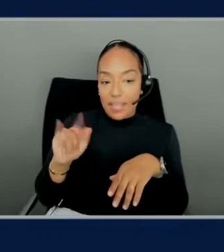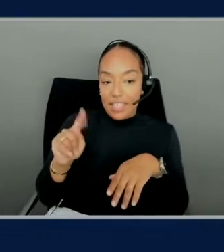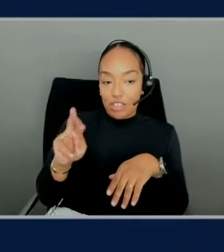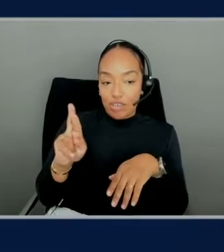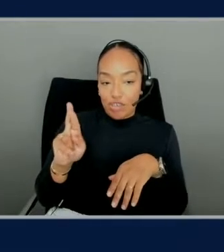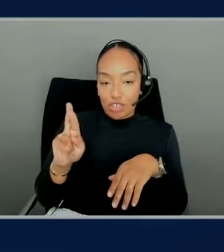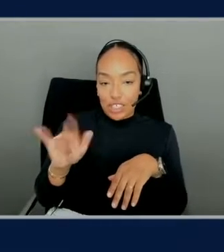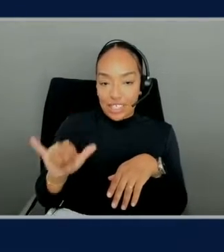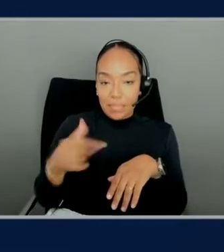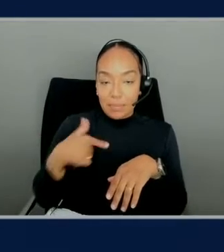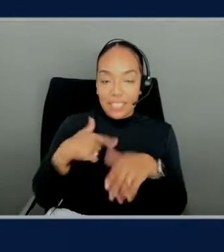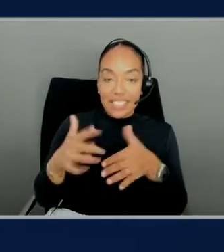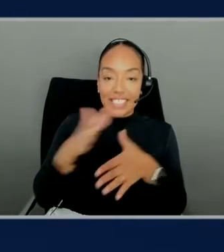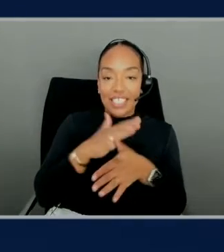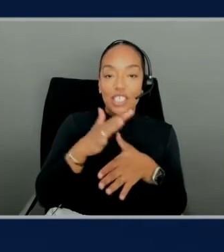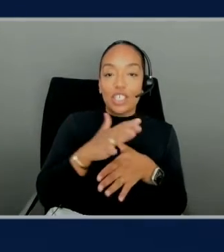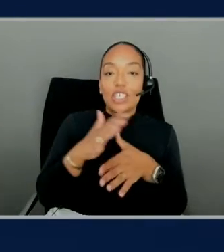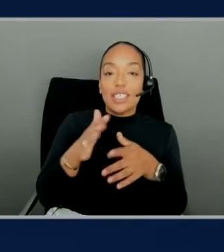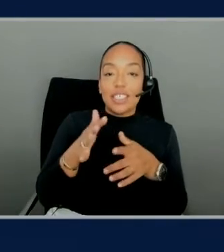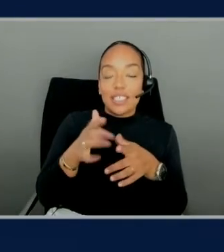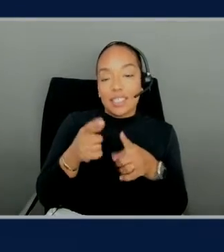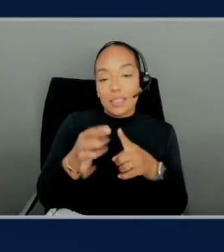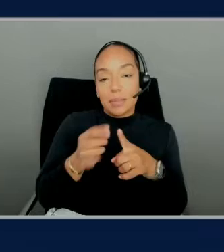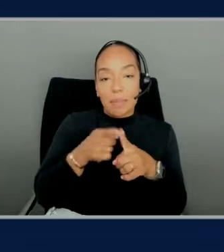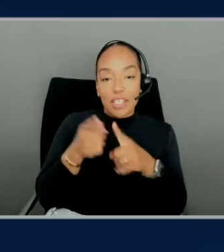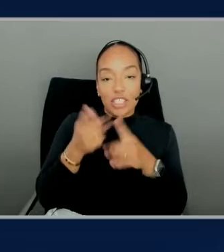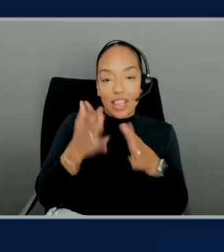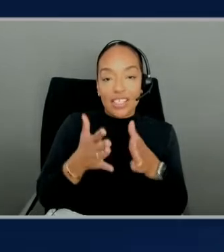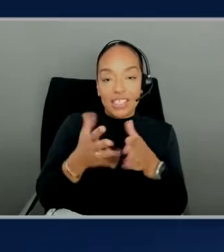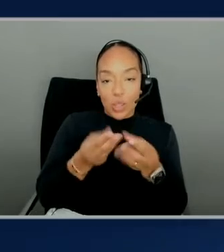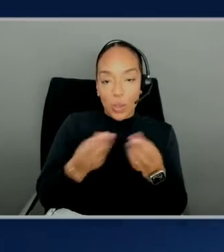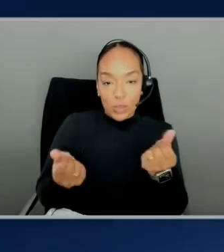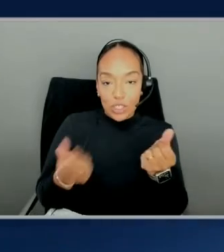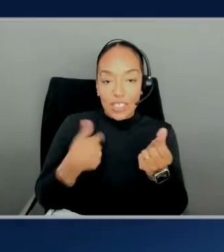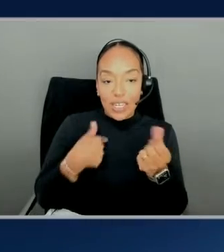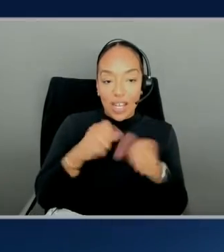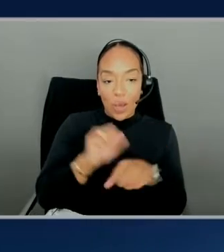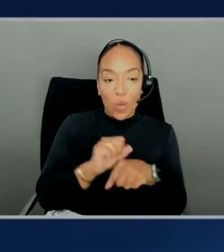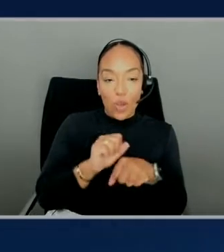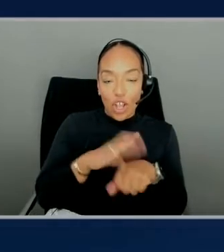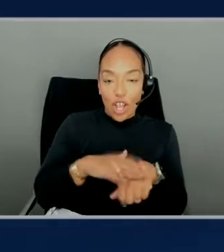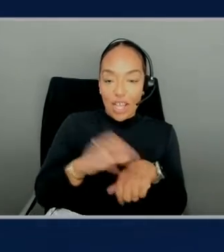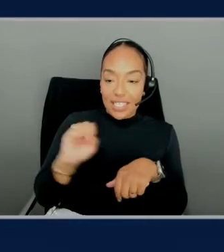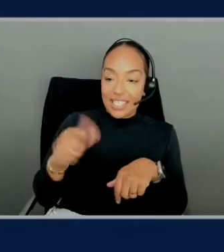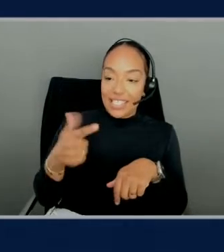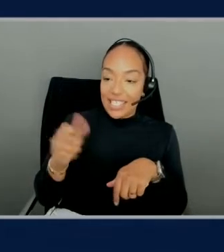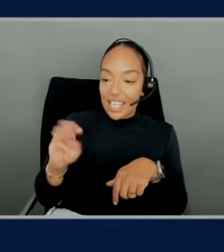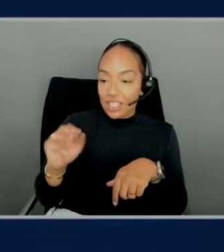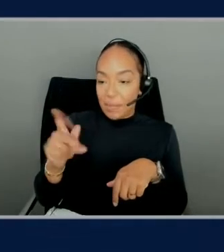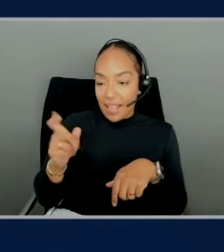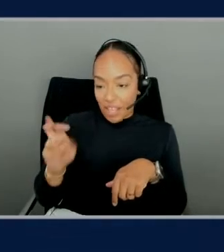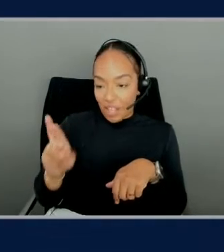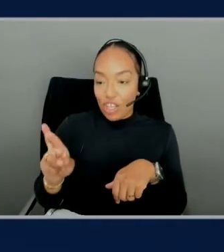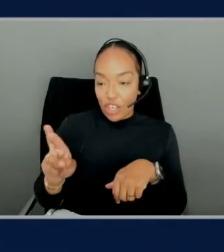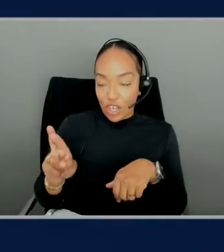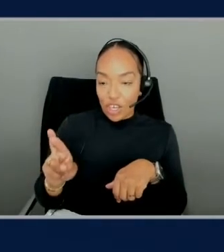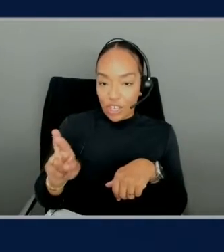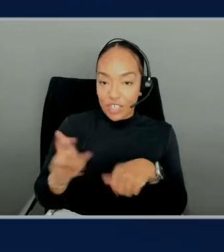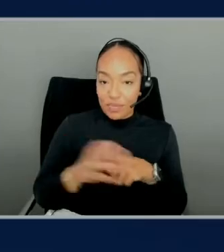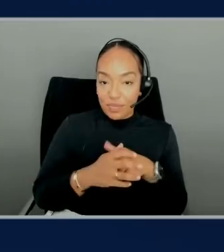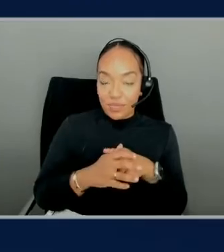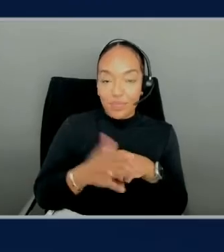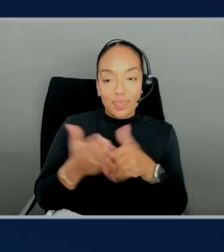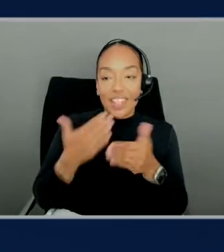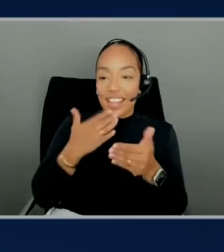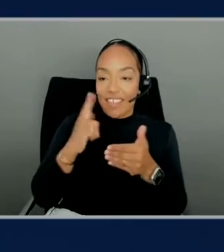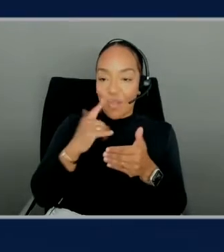ML specialist solution architect. I work on the SageMaker Inference. Really happy to be here. Thank you for having us. So maybe just a level set